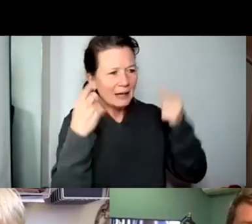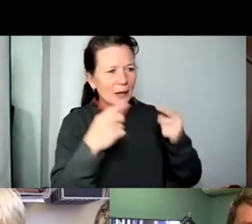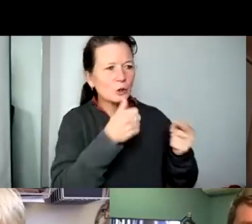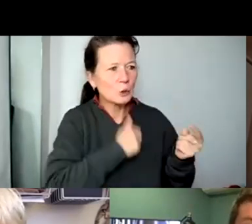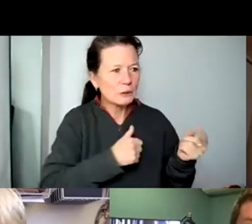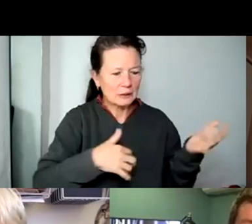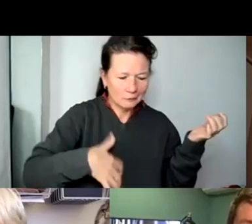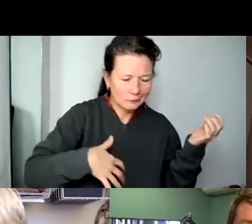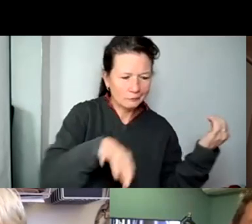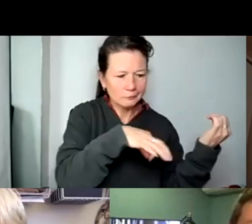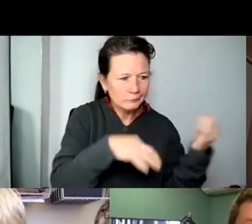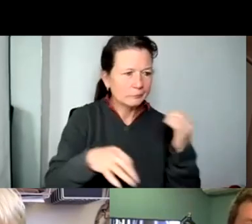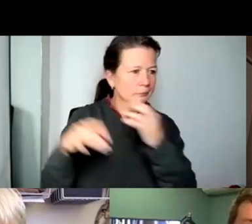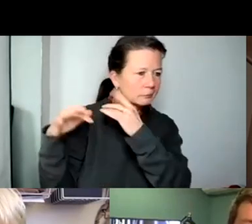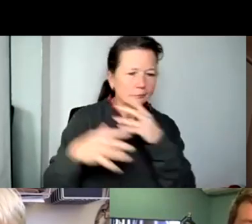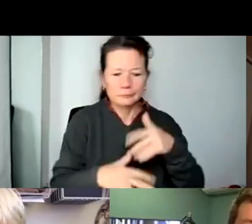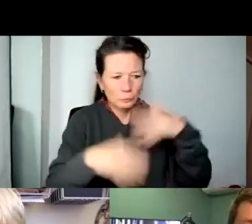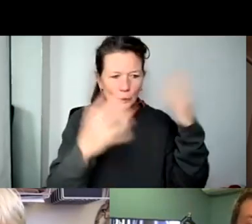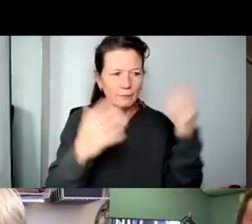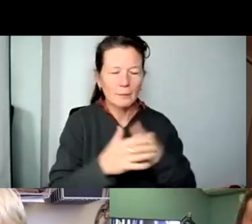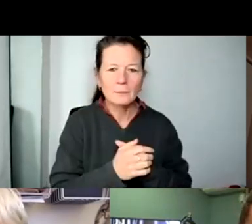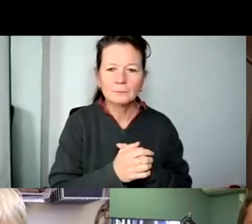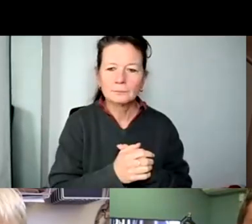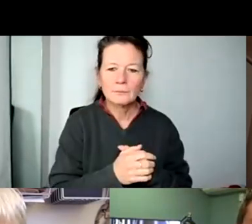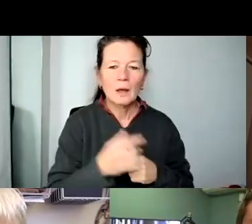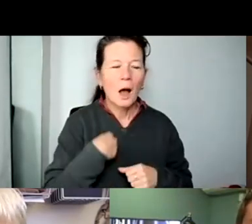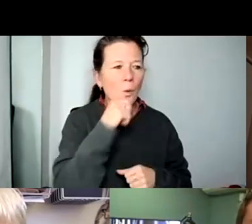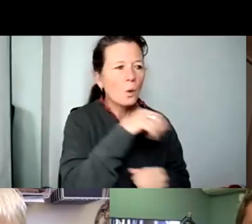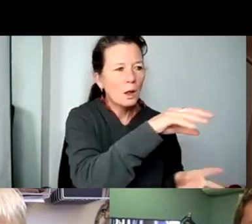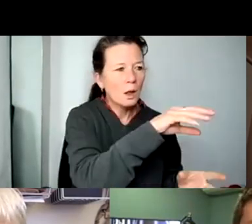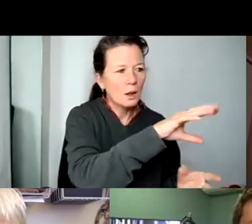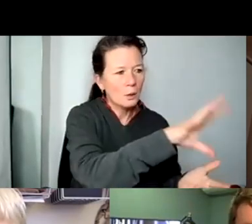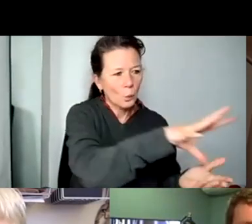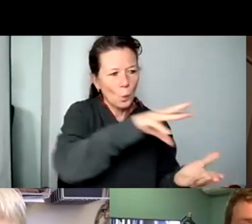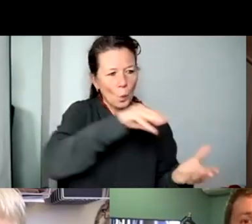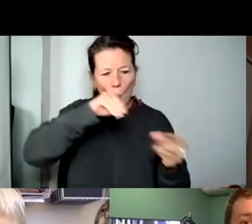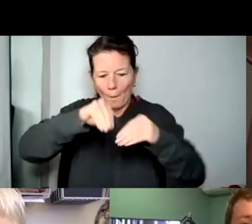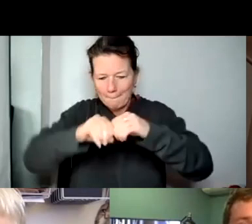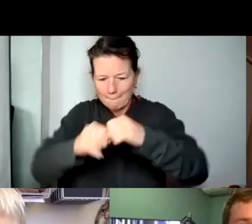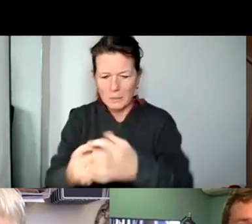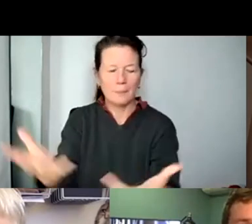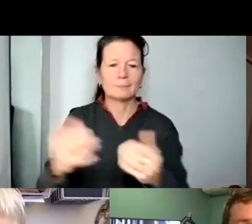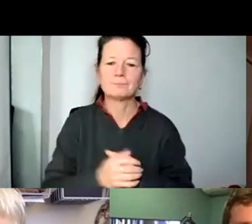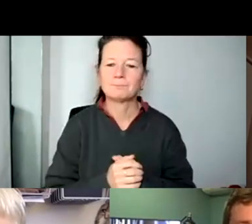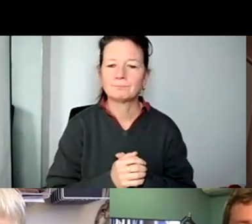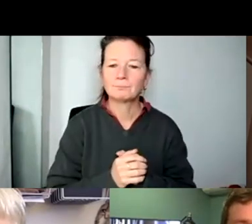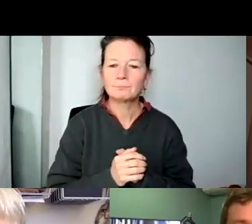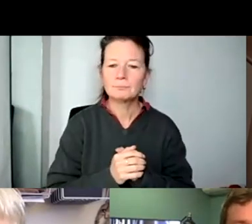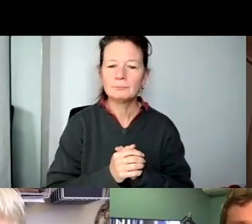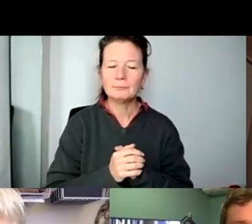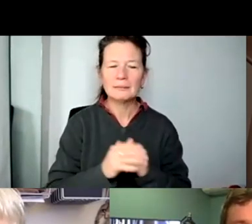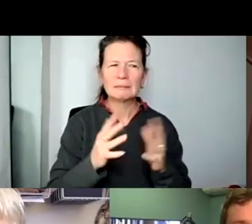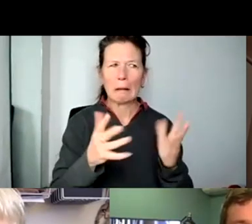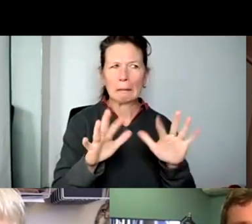instrument, be it electronic or whatever, and then I will then work with it from that stage. So yes, tenuous link back